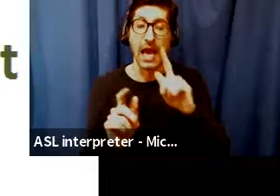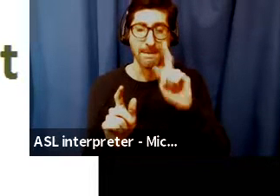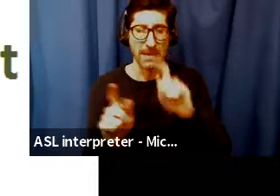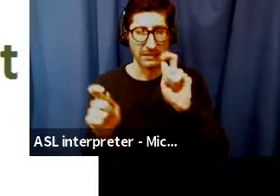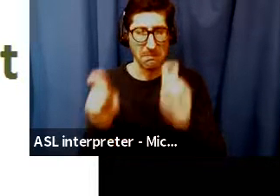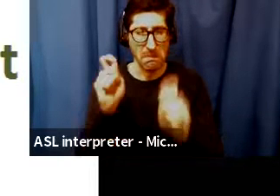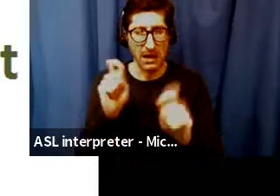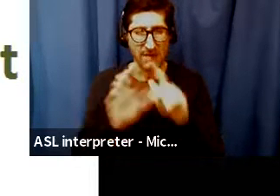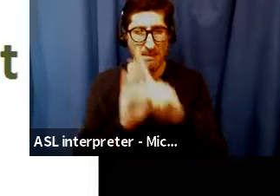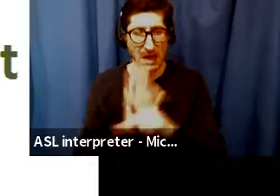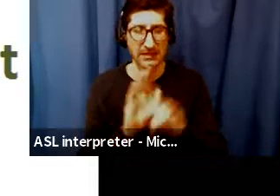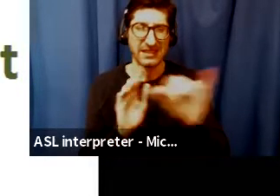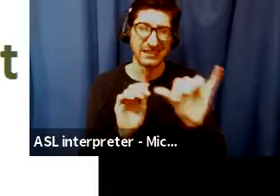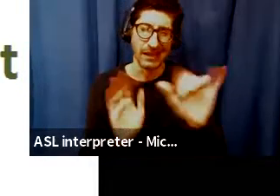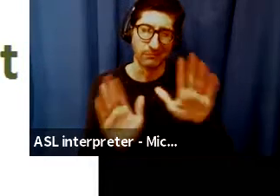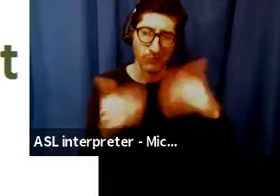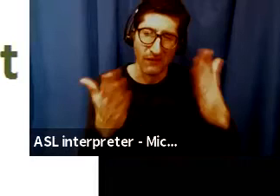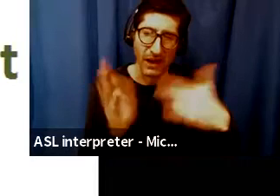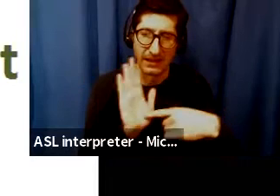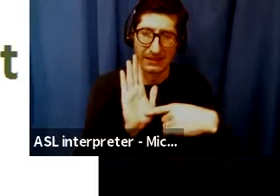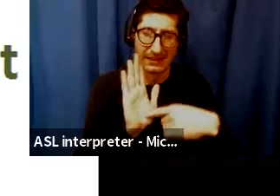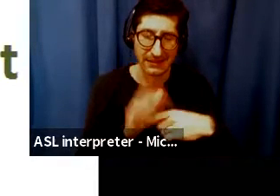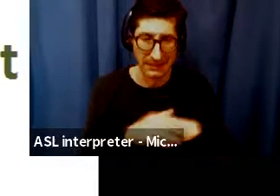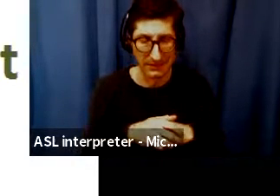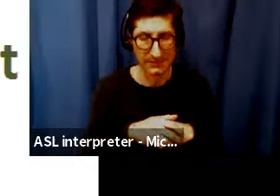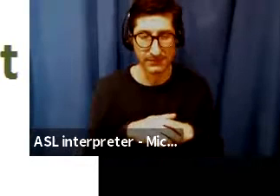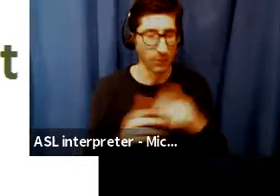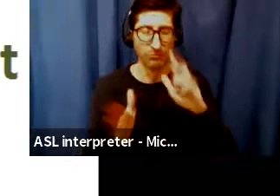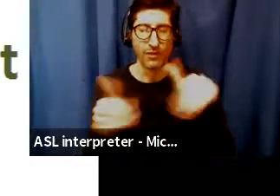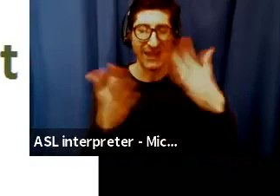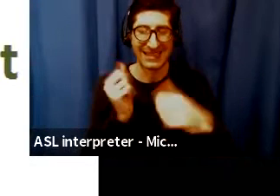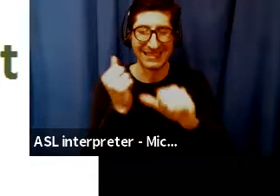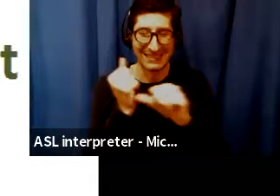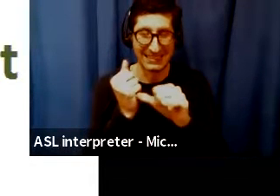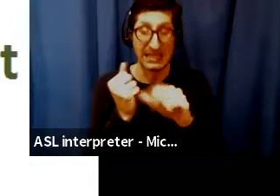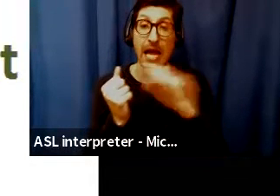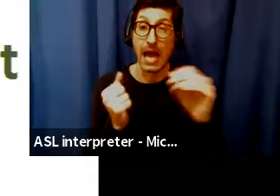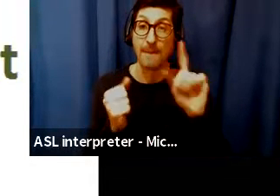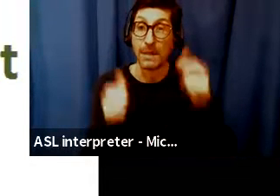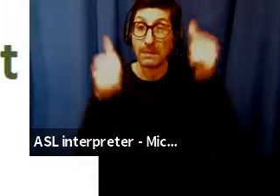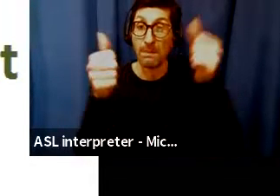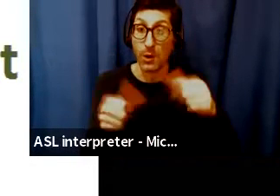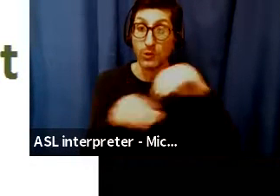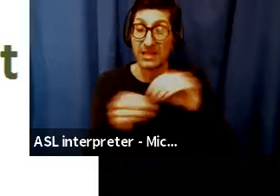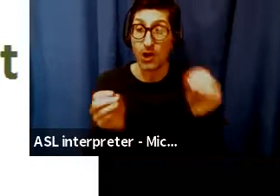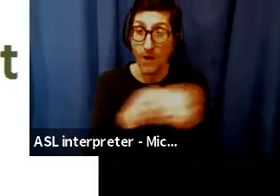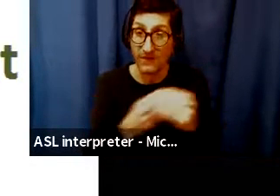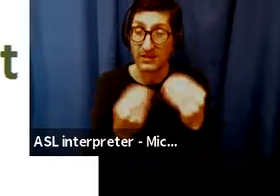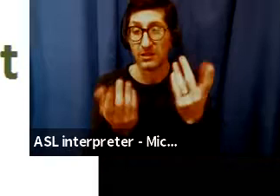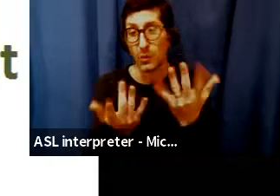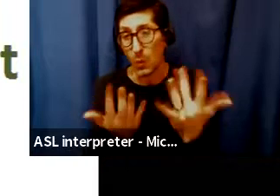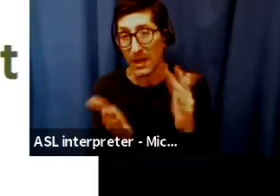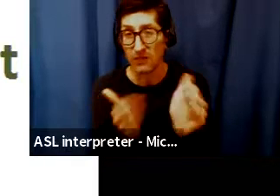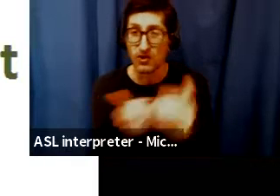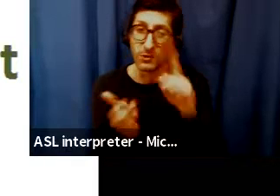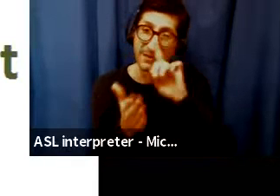policies such as providing assistance. And then they required that it be posted in offices, waiting rooms,